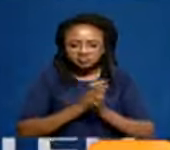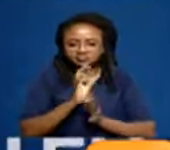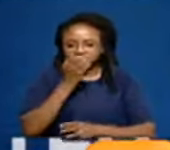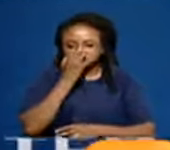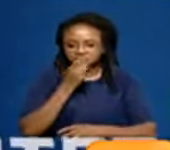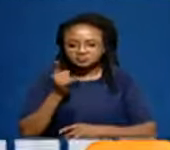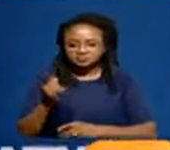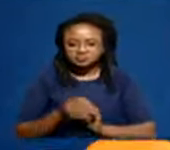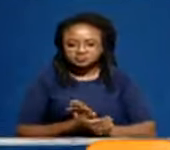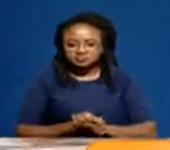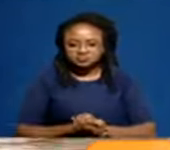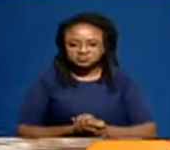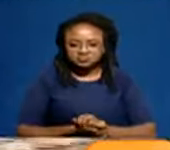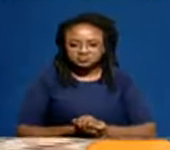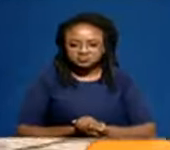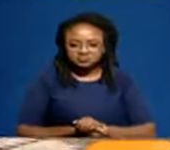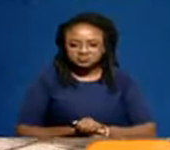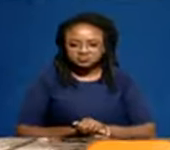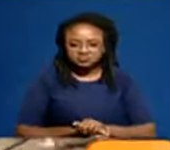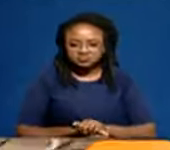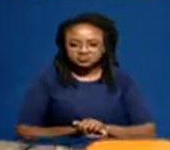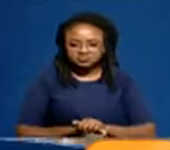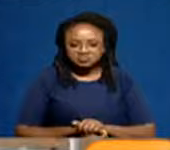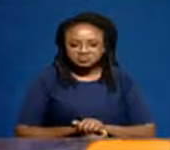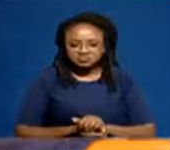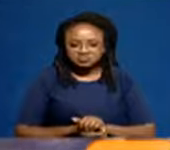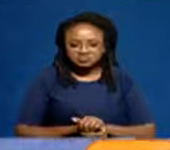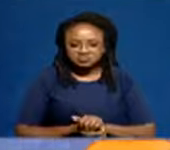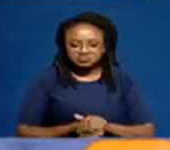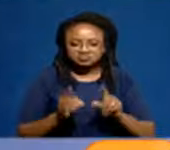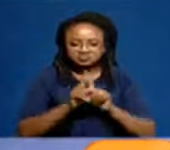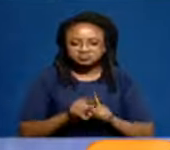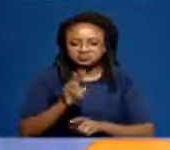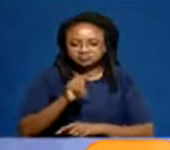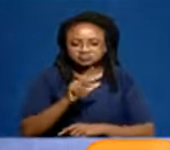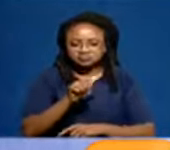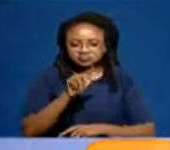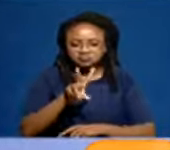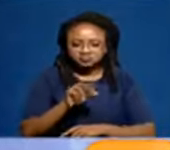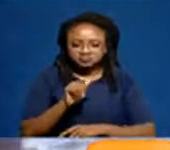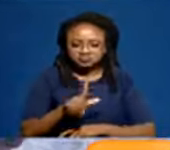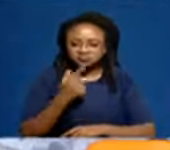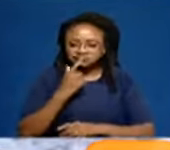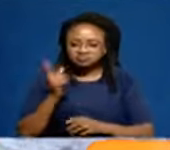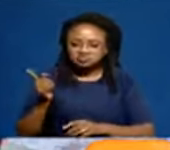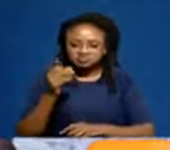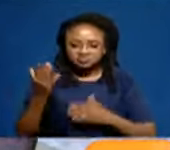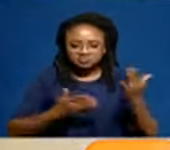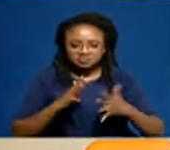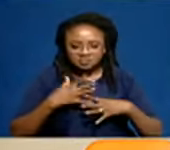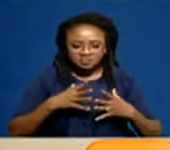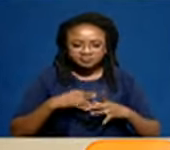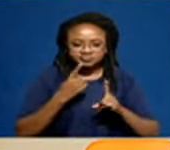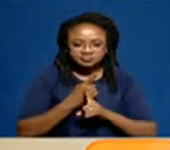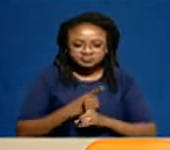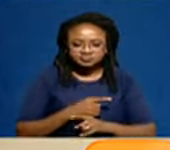Clinker Cement Factory. In his welcoming remarks, Raval poured praise on President William Ruto in colorful prose that